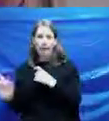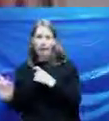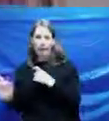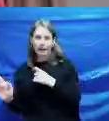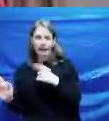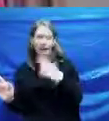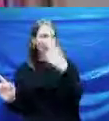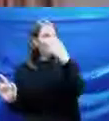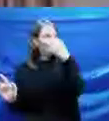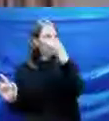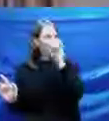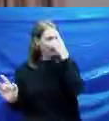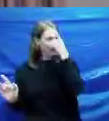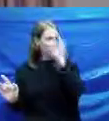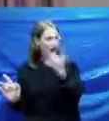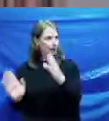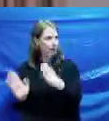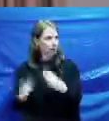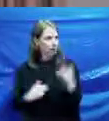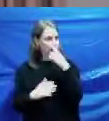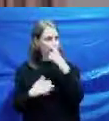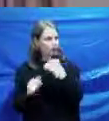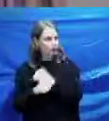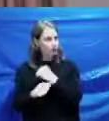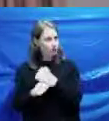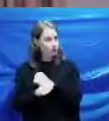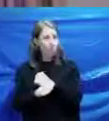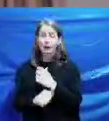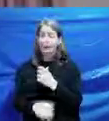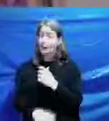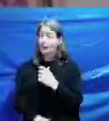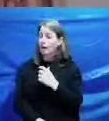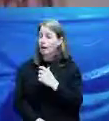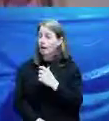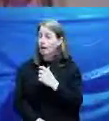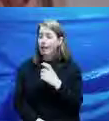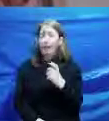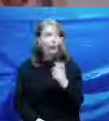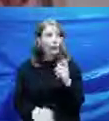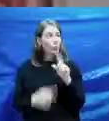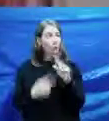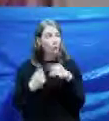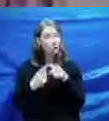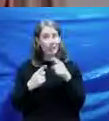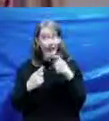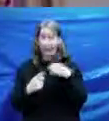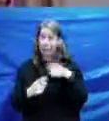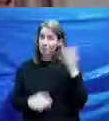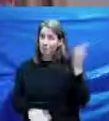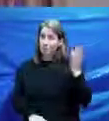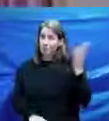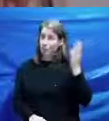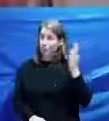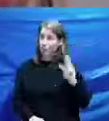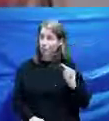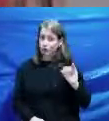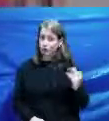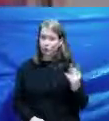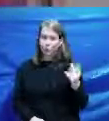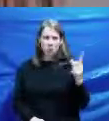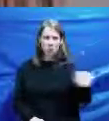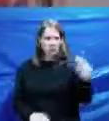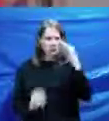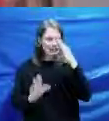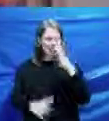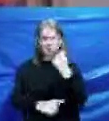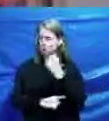of it. Why? Because it's fun, kids like it, they're engaged, they do pretty well in it. The only topic in math that US is number one in the world